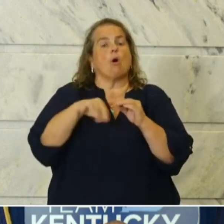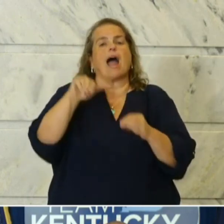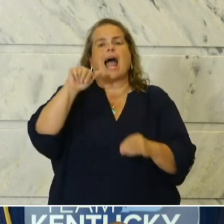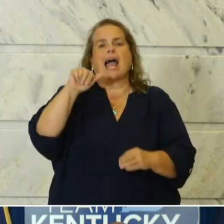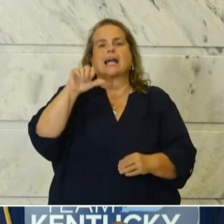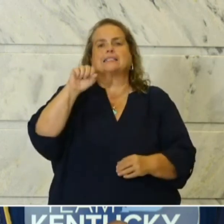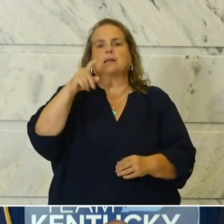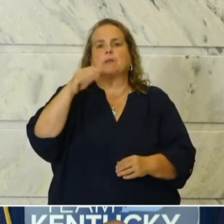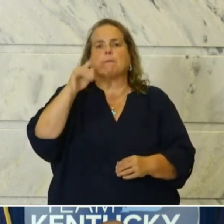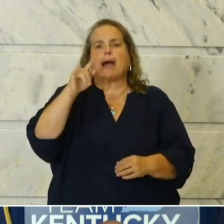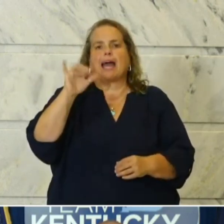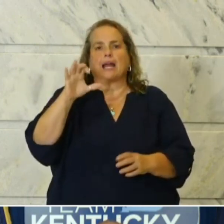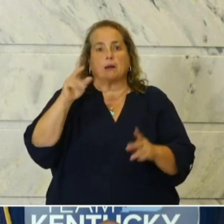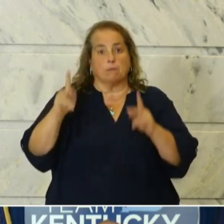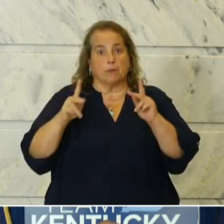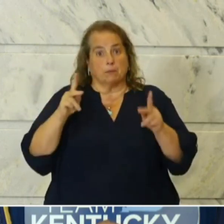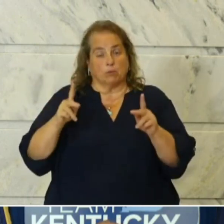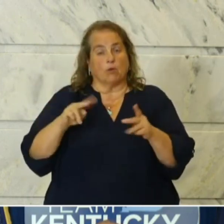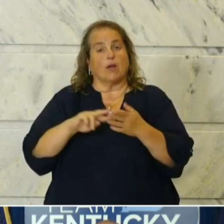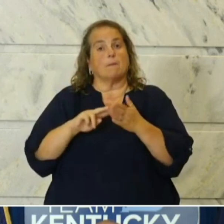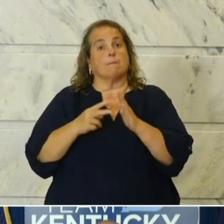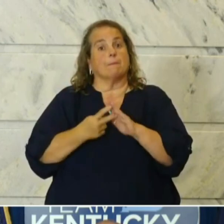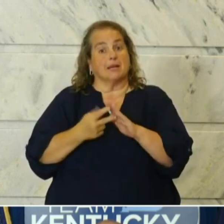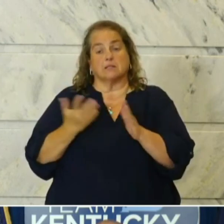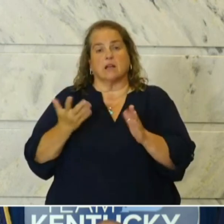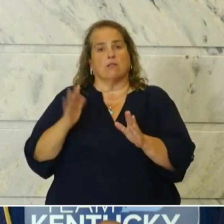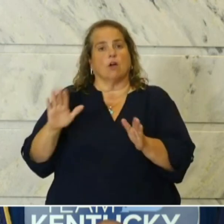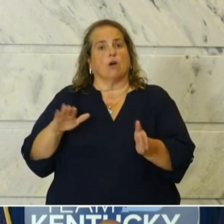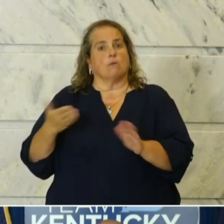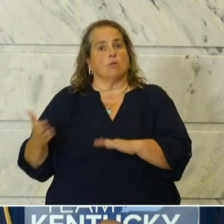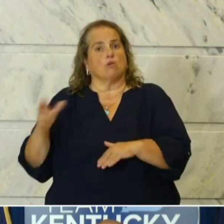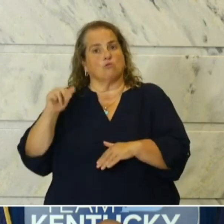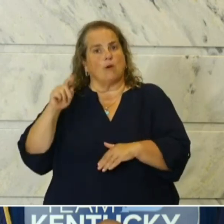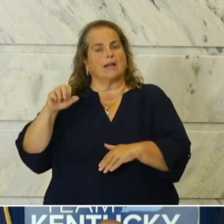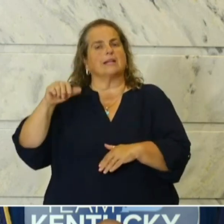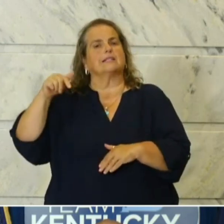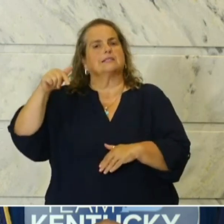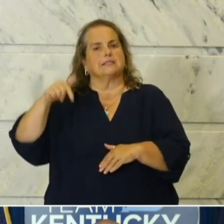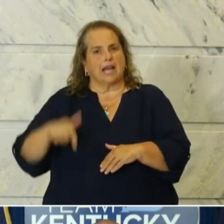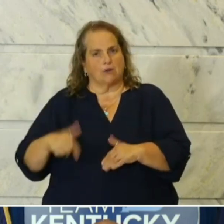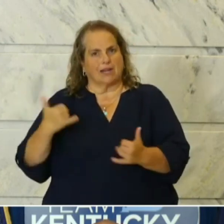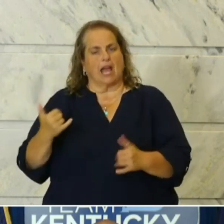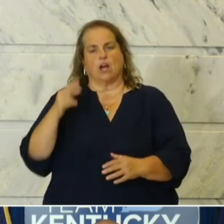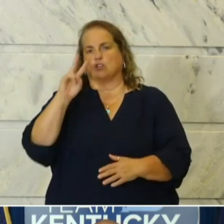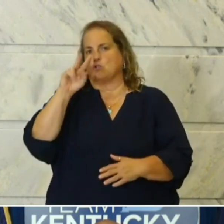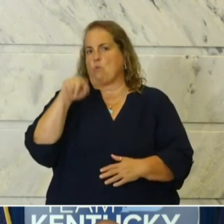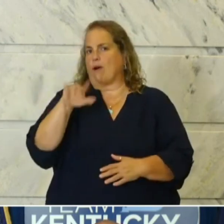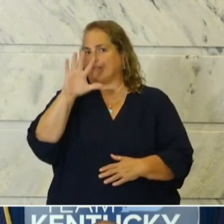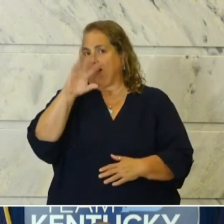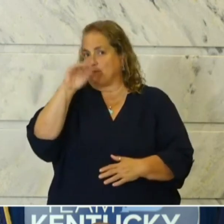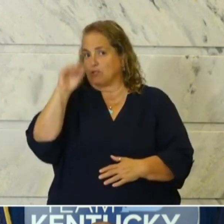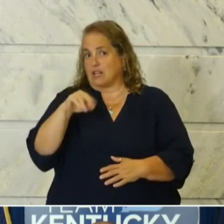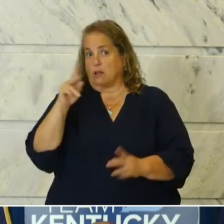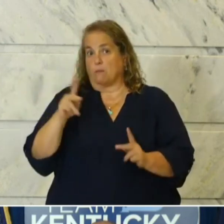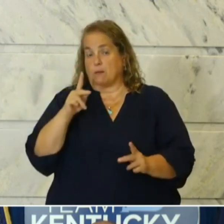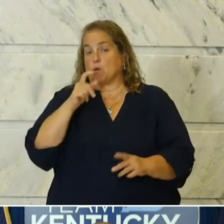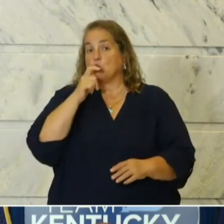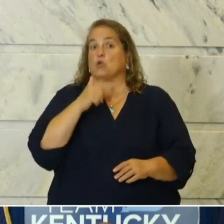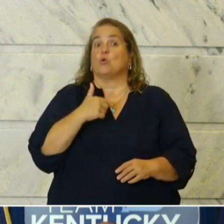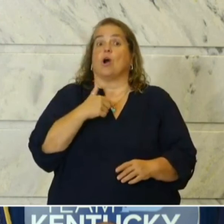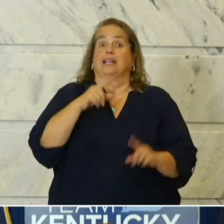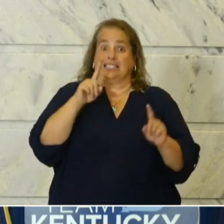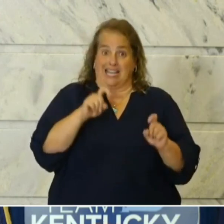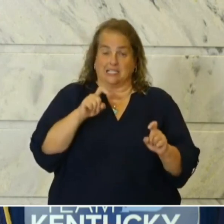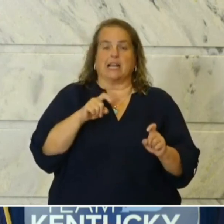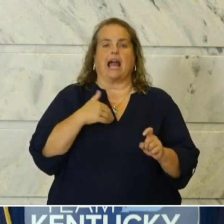happened is our mortality percent has gone down. So now 2.5% of the people who have tested positive have died from this, and it's